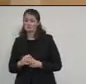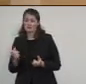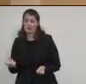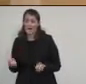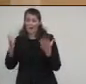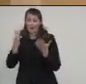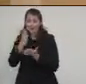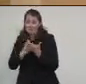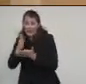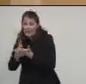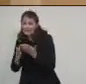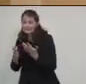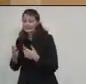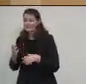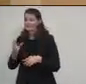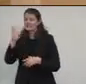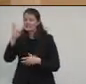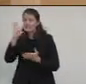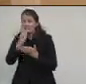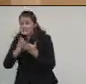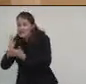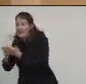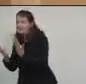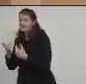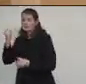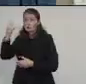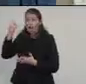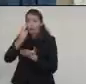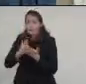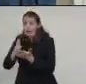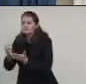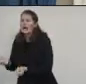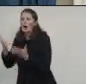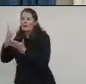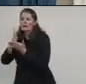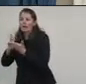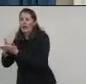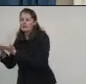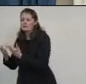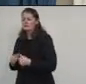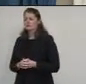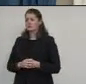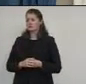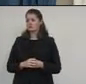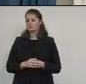all our citizens and still slowly phasing in our businesses. Thank you. Sure.